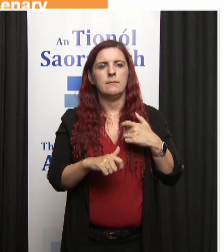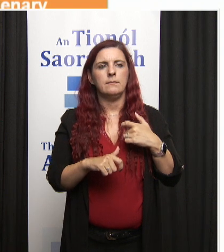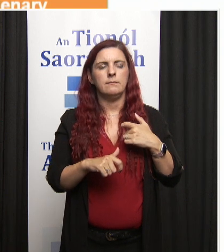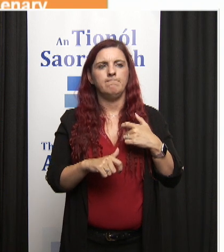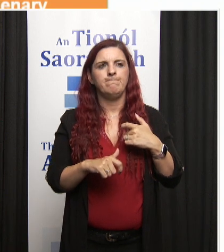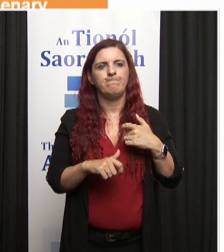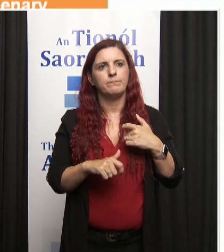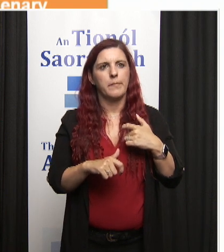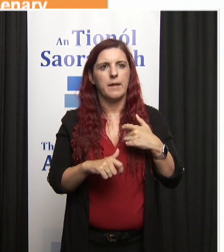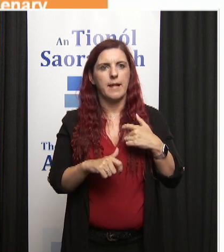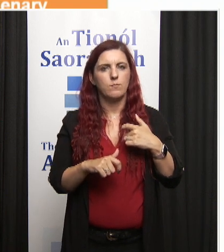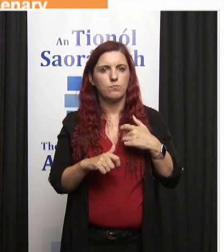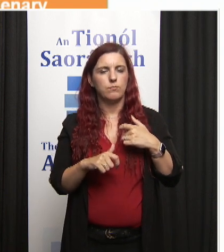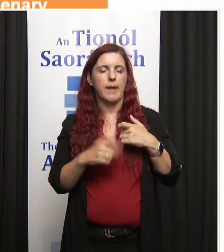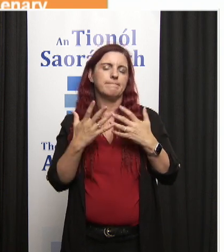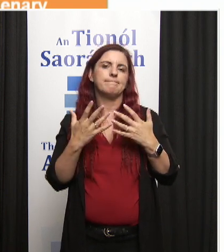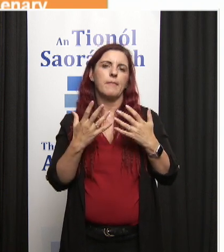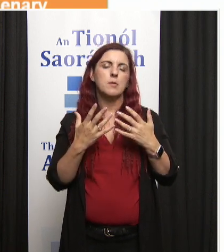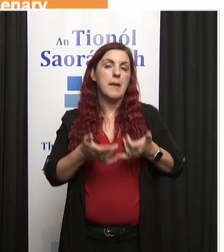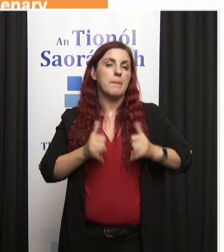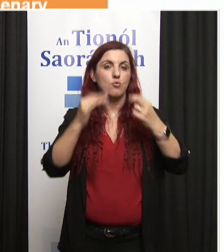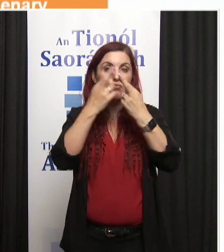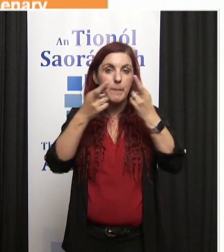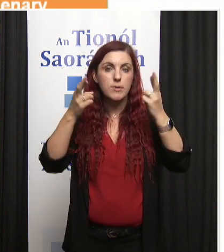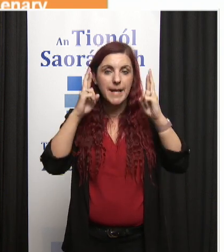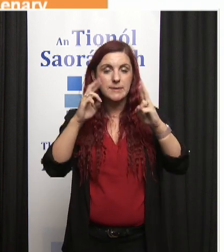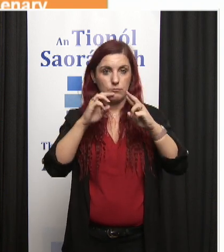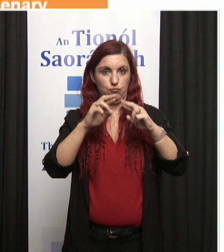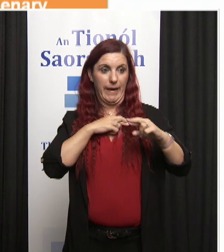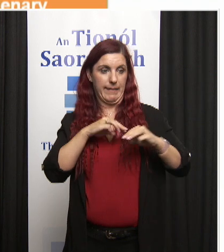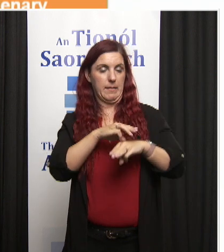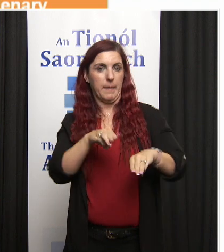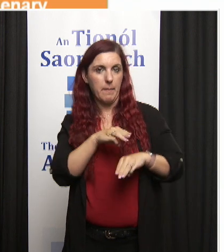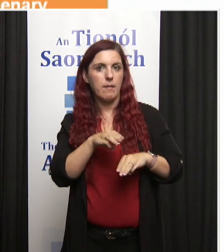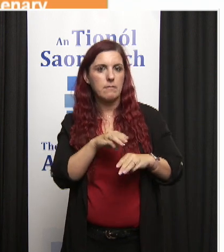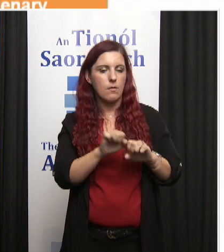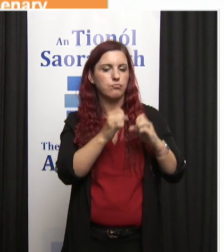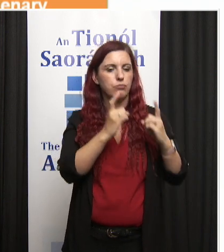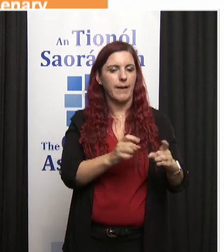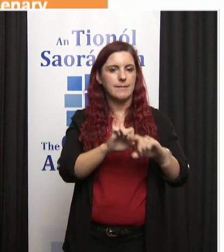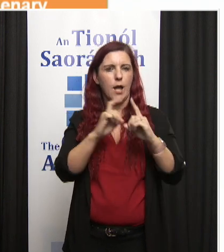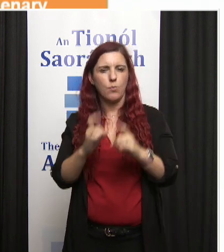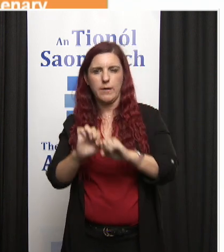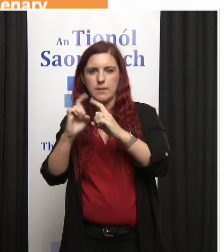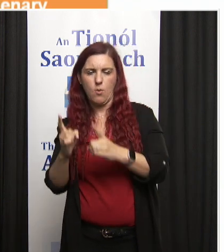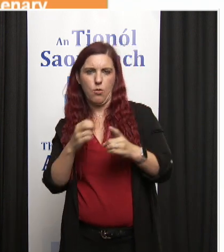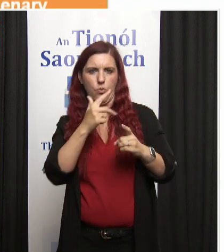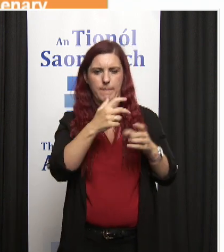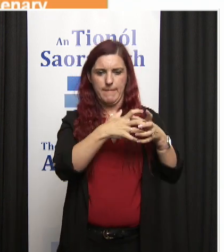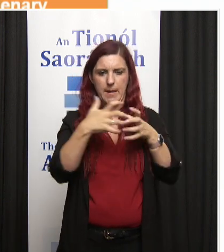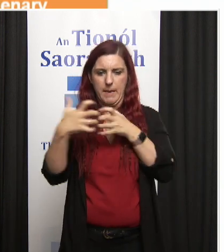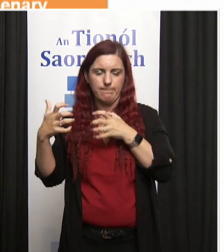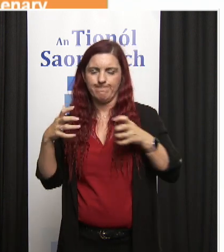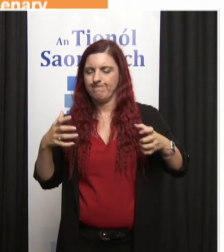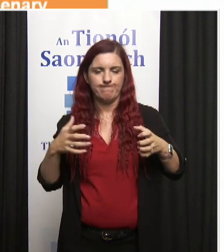ground divulged to the top. So breaking down the large council systems that are in place at the moment, and that there would be